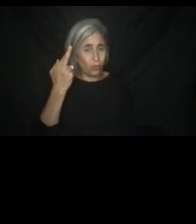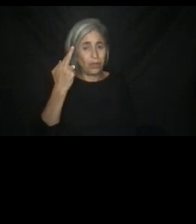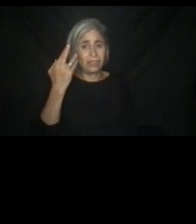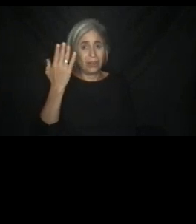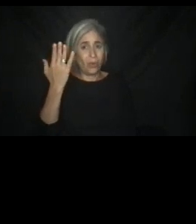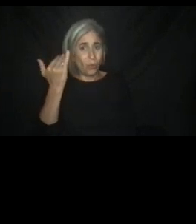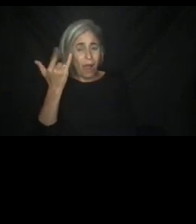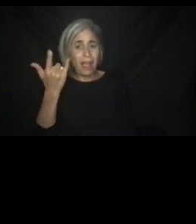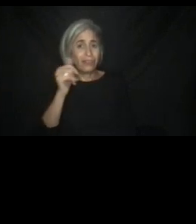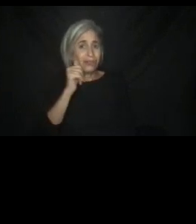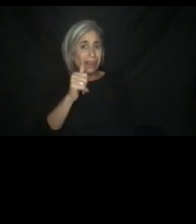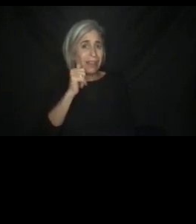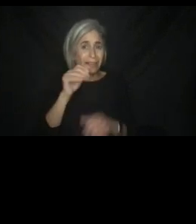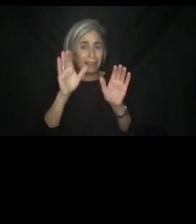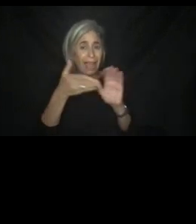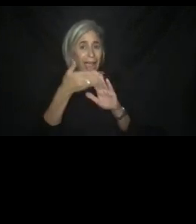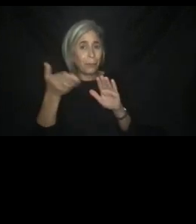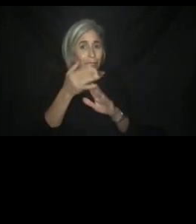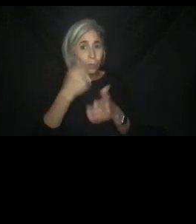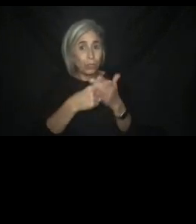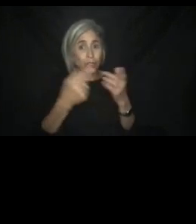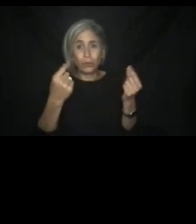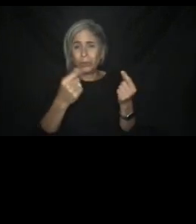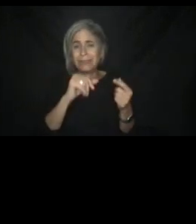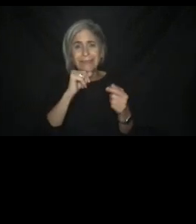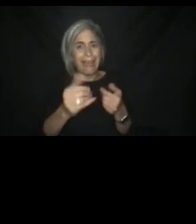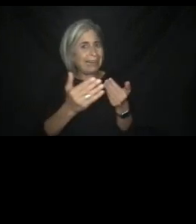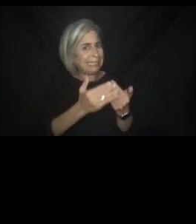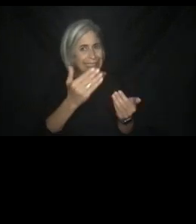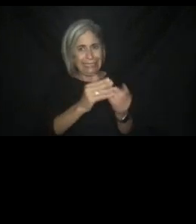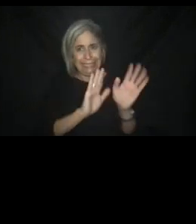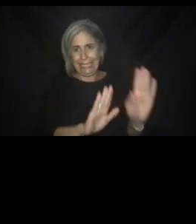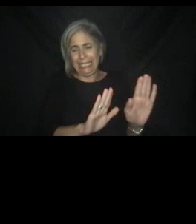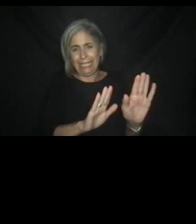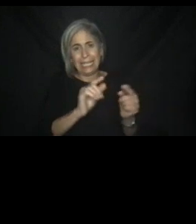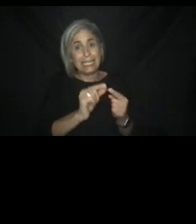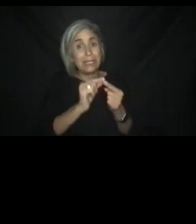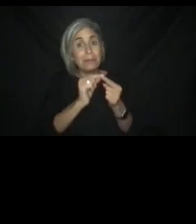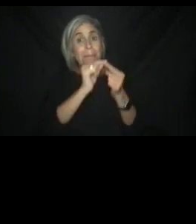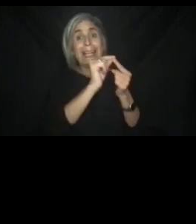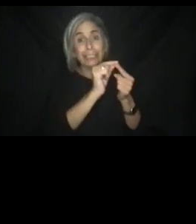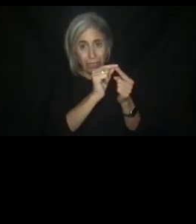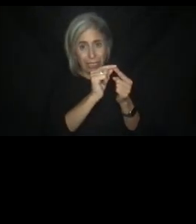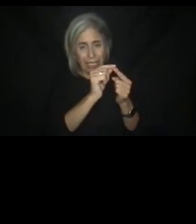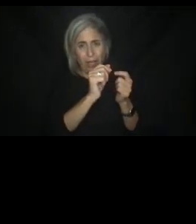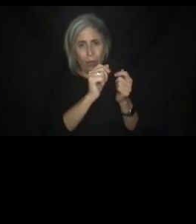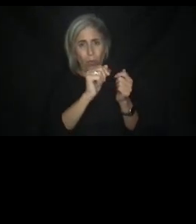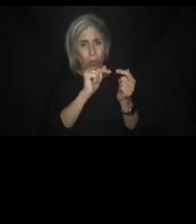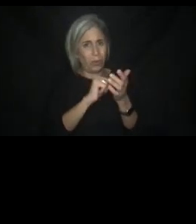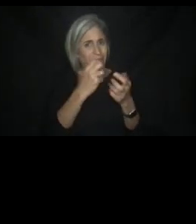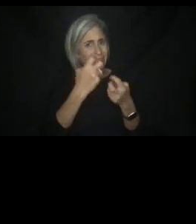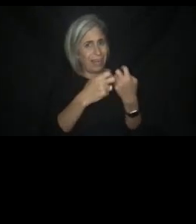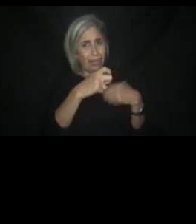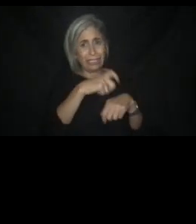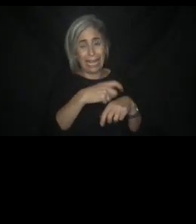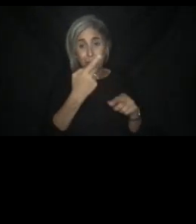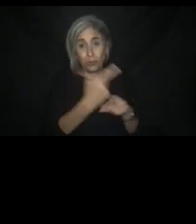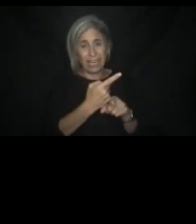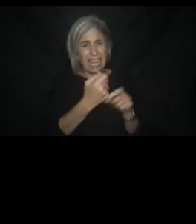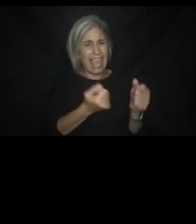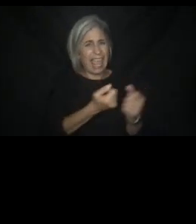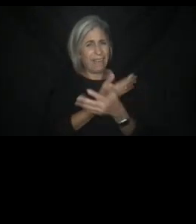your daily operations, what you do. It's not an easy thing, especially in this unprecedented time, right?